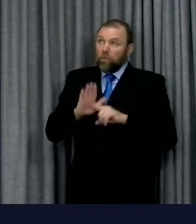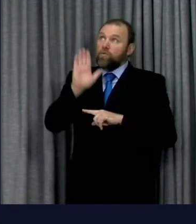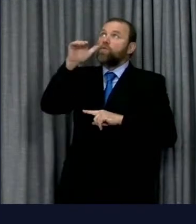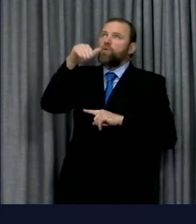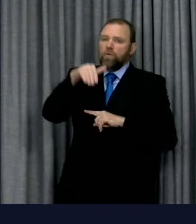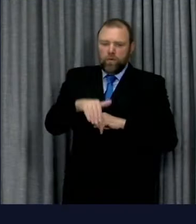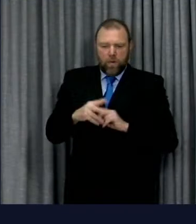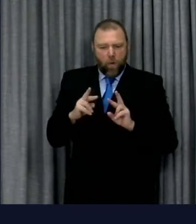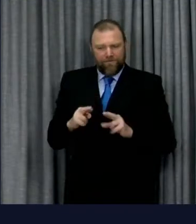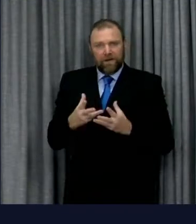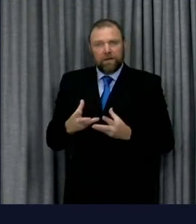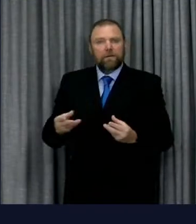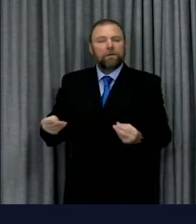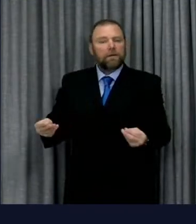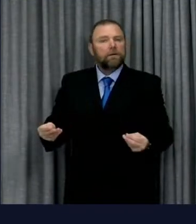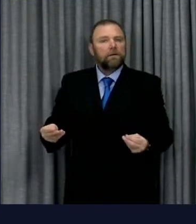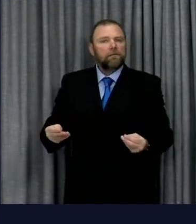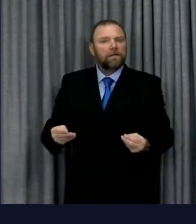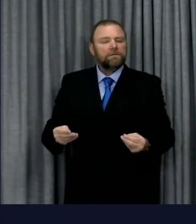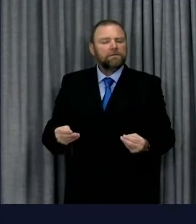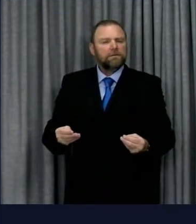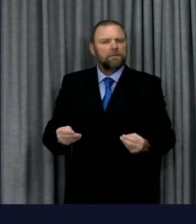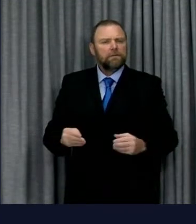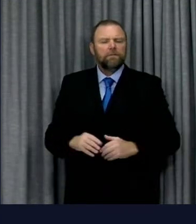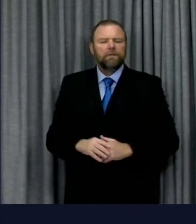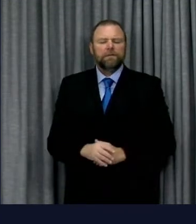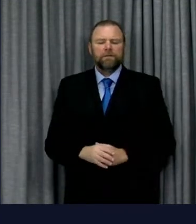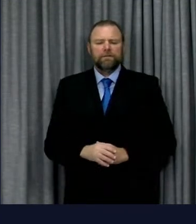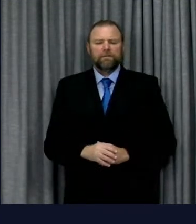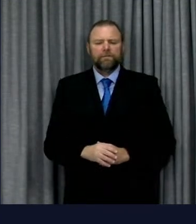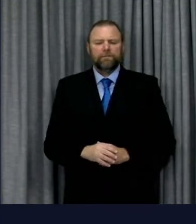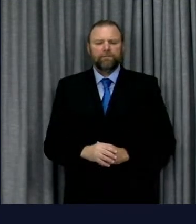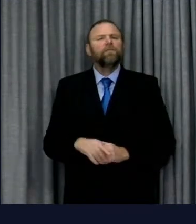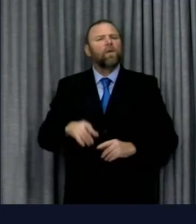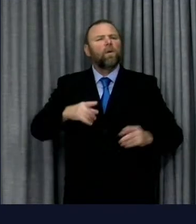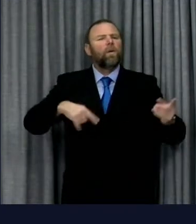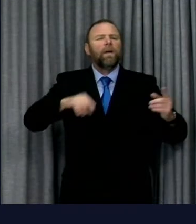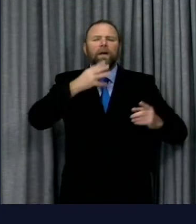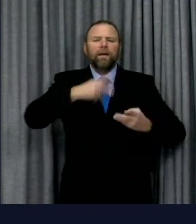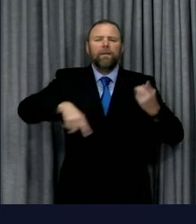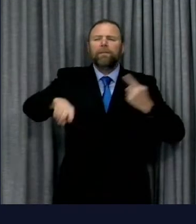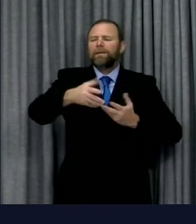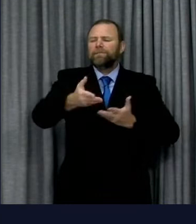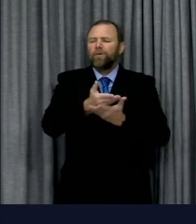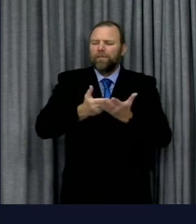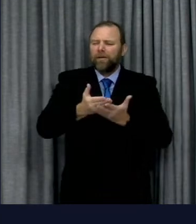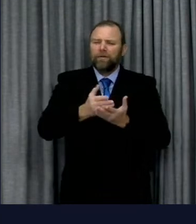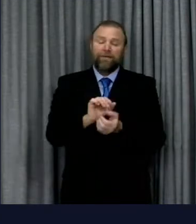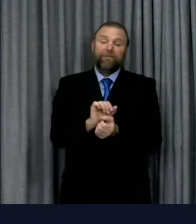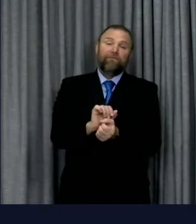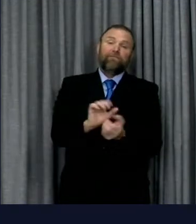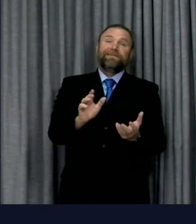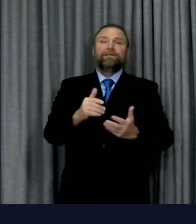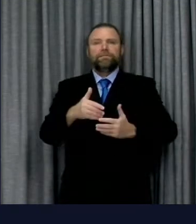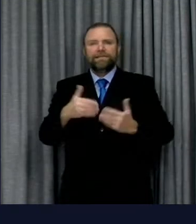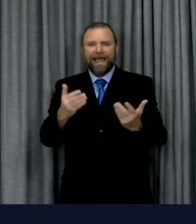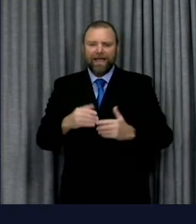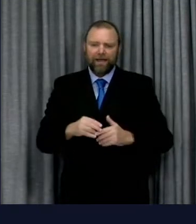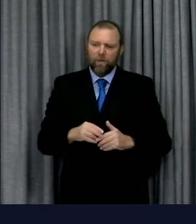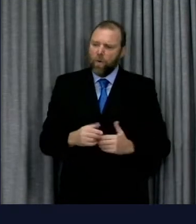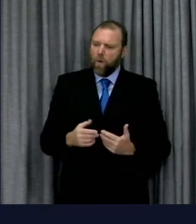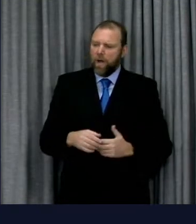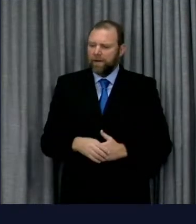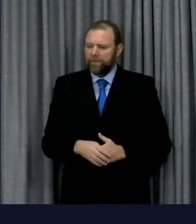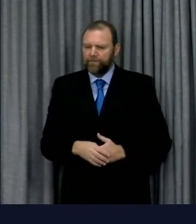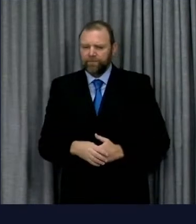of it again. When people talk about freedom days and